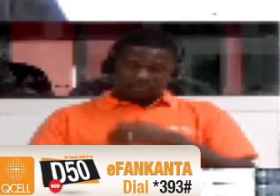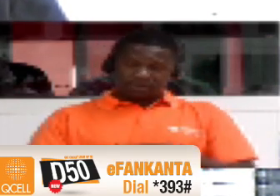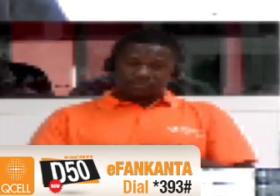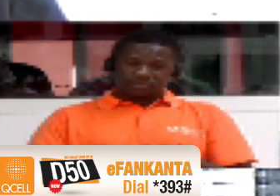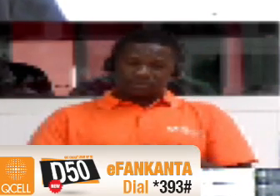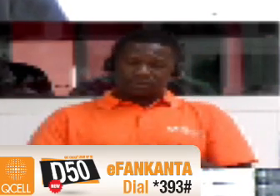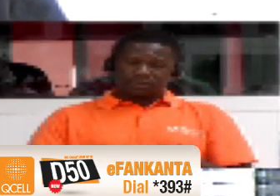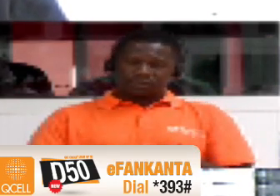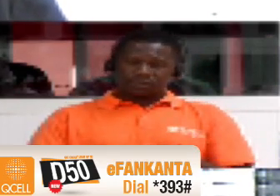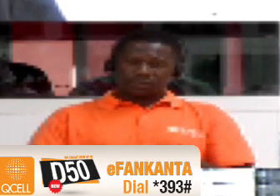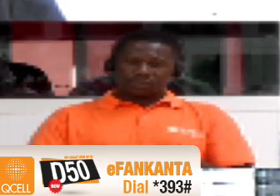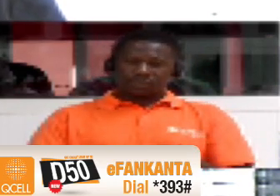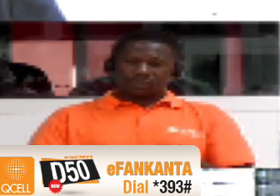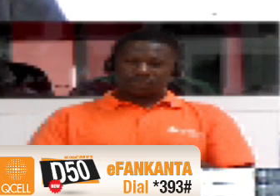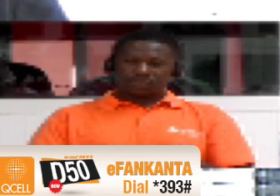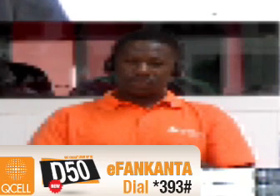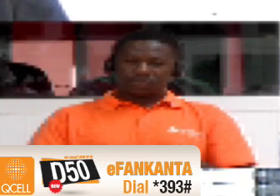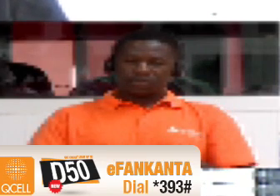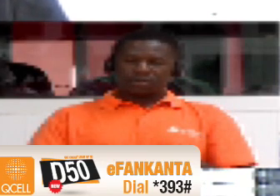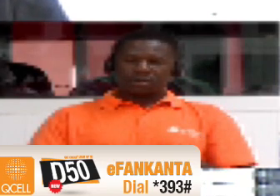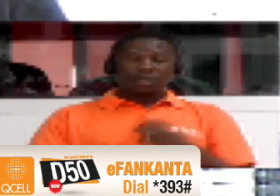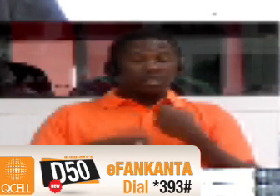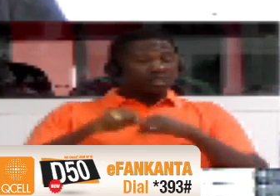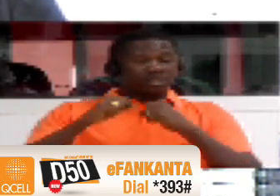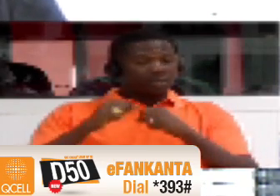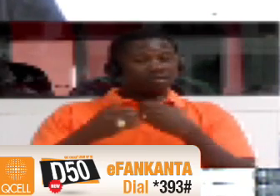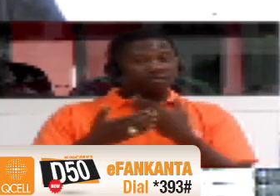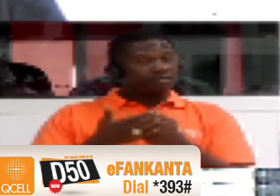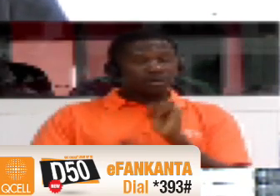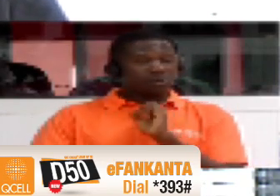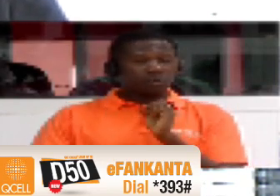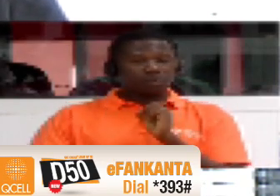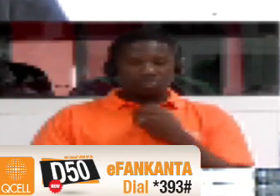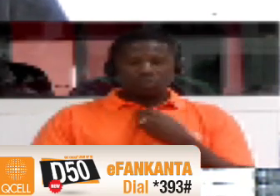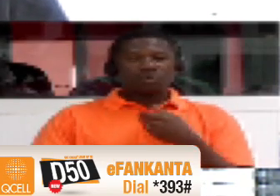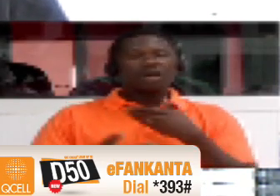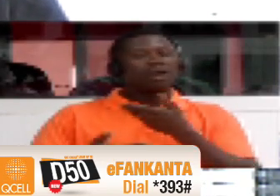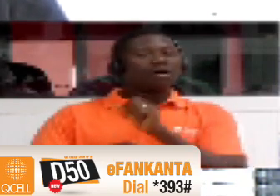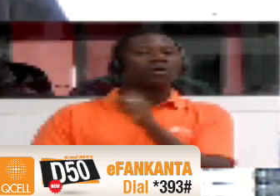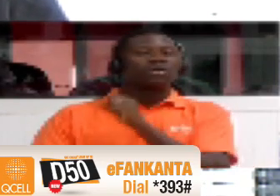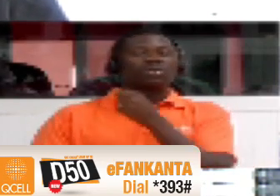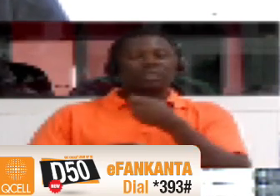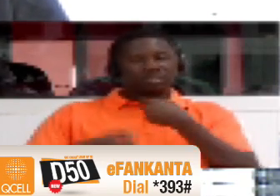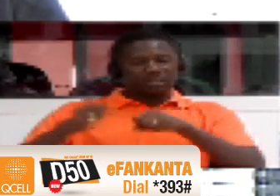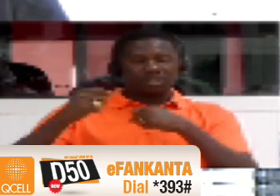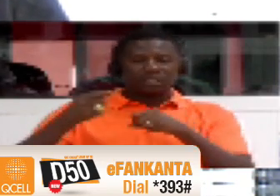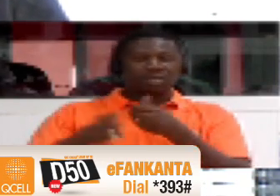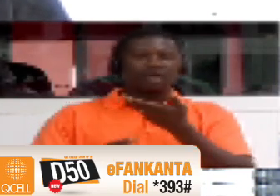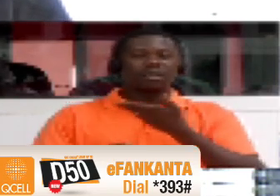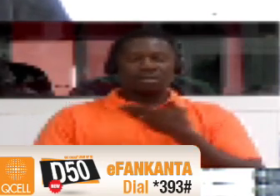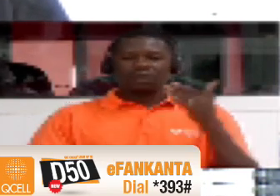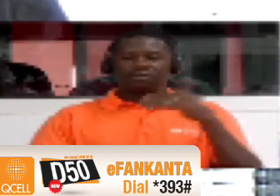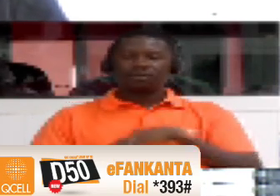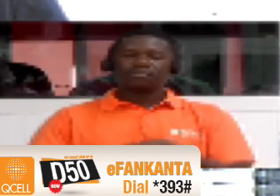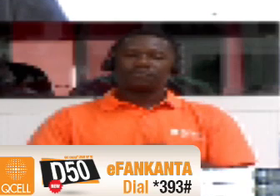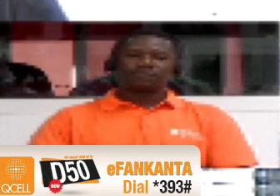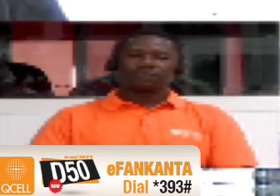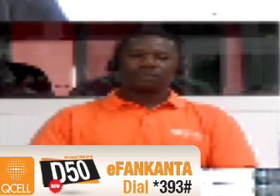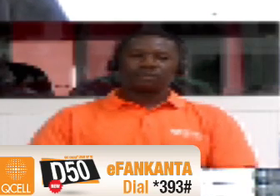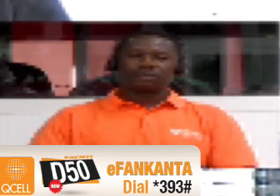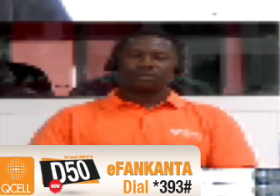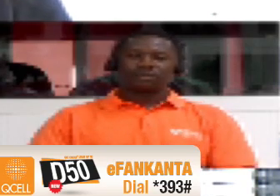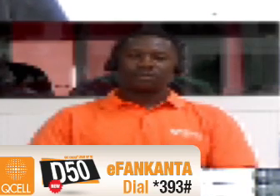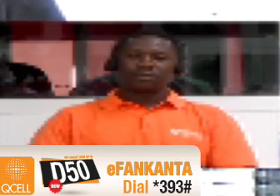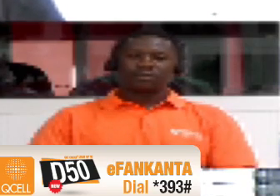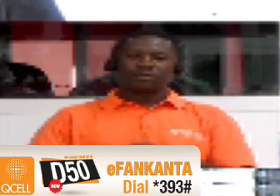nada na training mambang course nada na. But our training did not elapse. But another course came on. Nada sambu